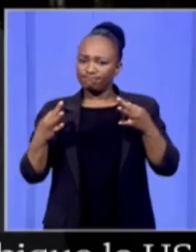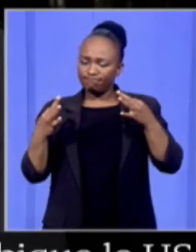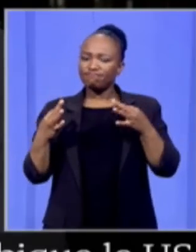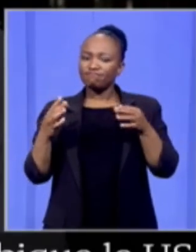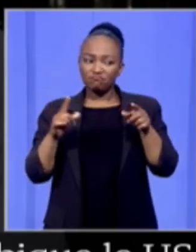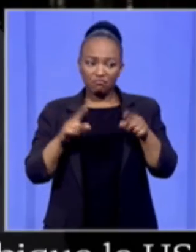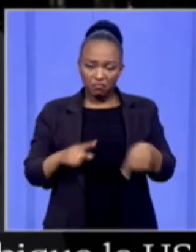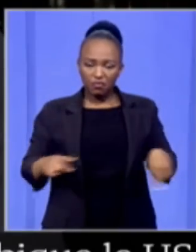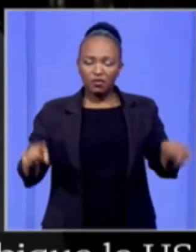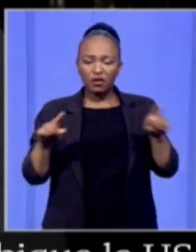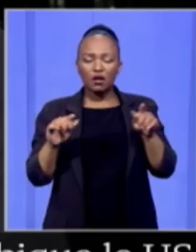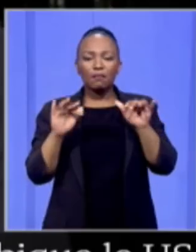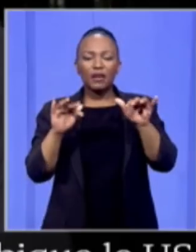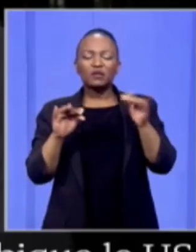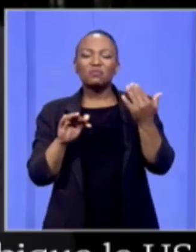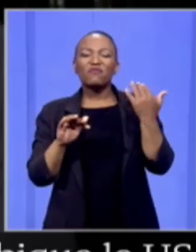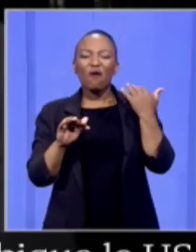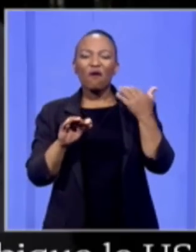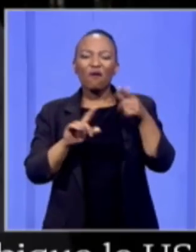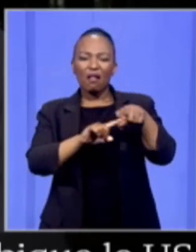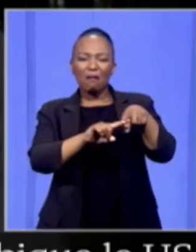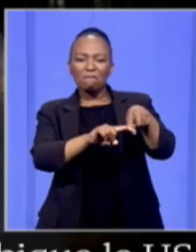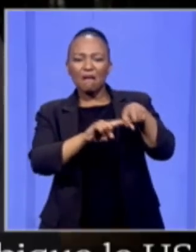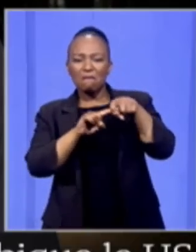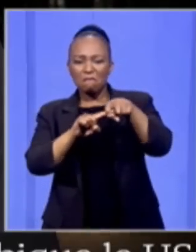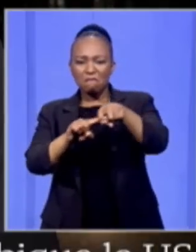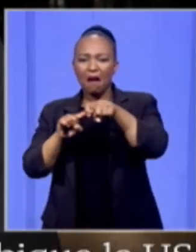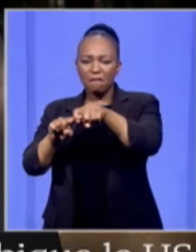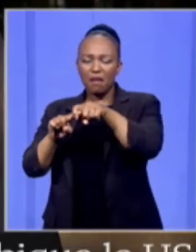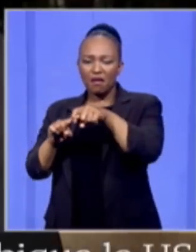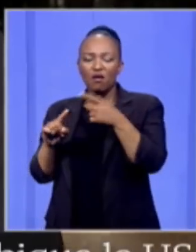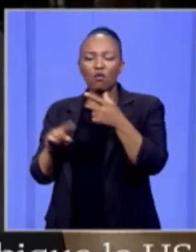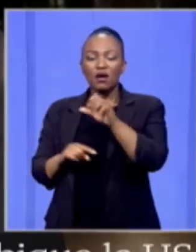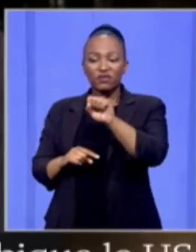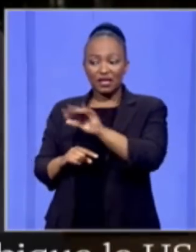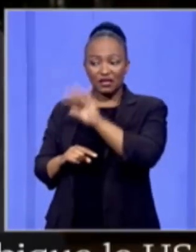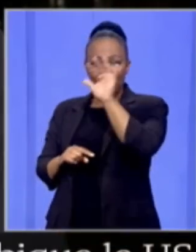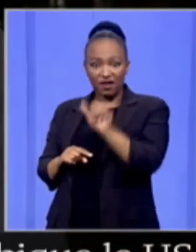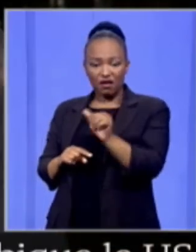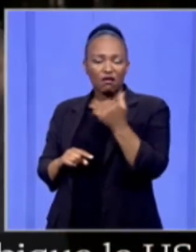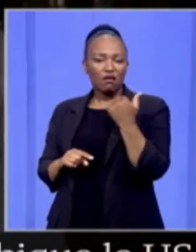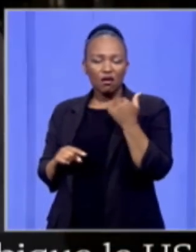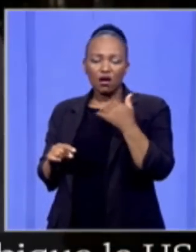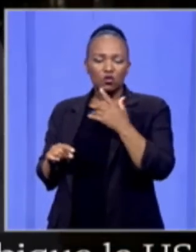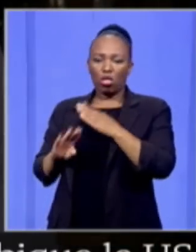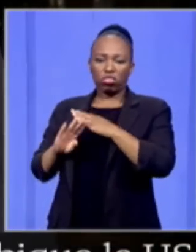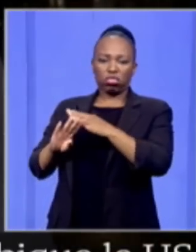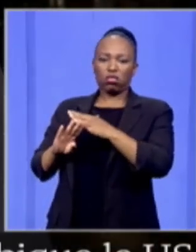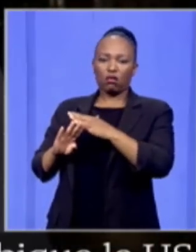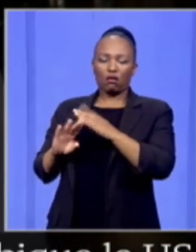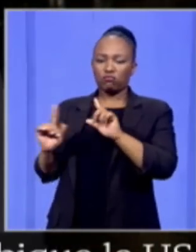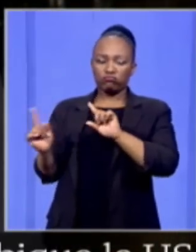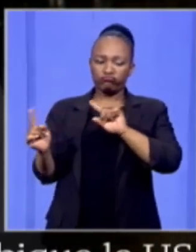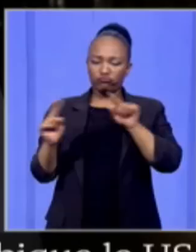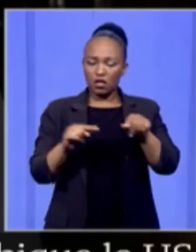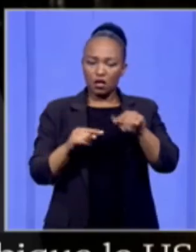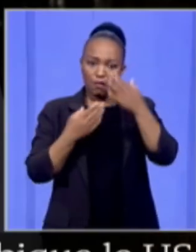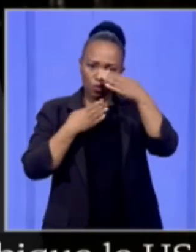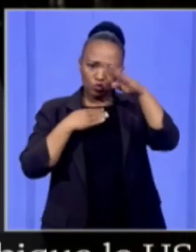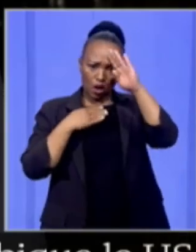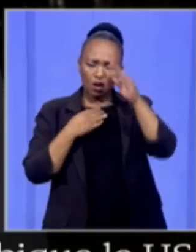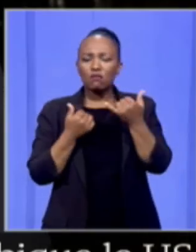batho bohle ba neng ba thibetswe haholoholo ba hlahang Afrika Borwa ho tla ka naheng ena ya Botswana ba